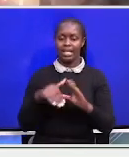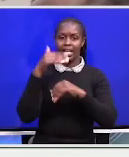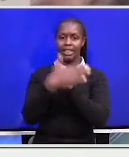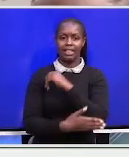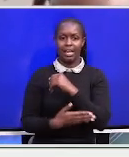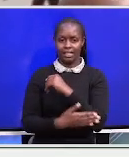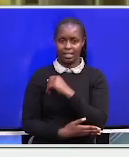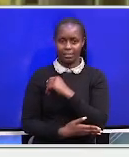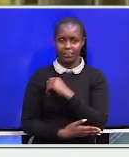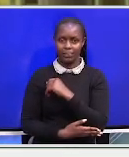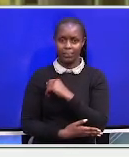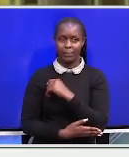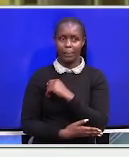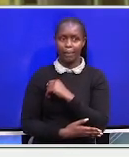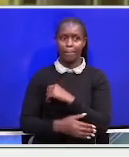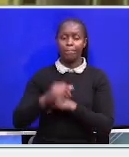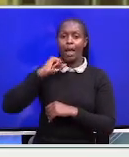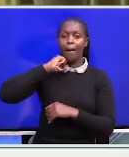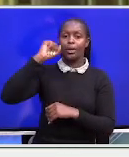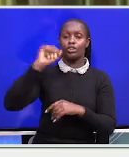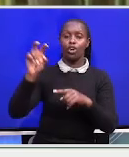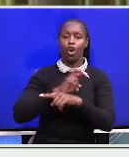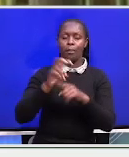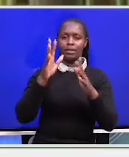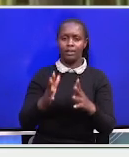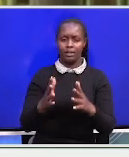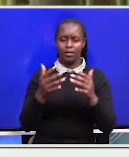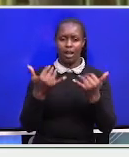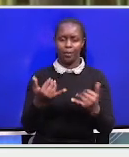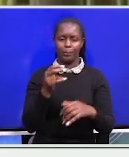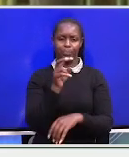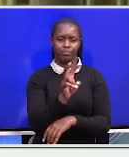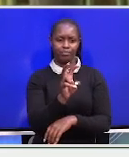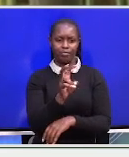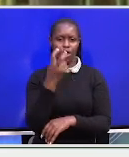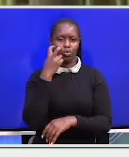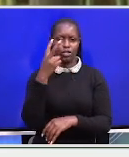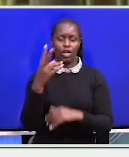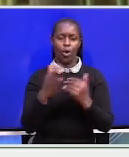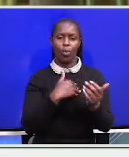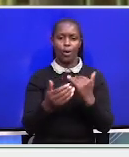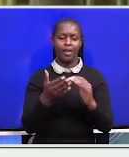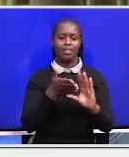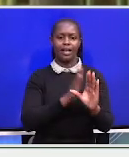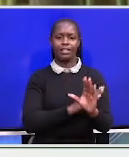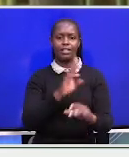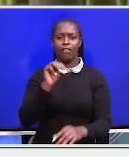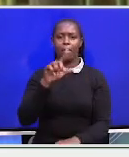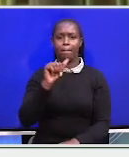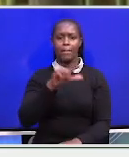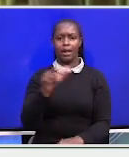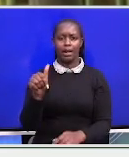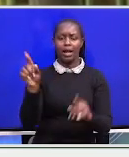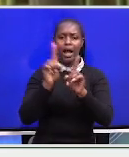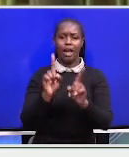la Kenya mbele. Political observers will be keenly watching to see whether the exit of Malala and the entry of